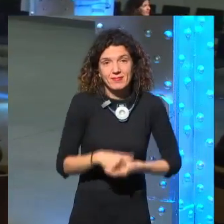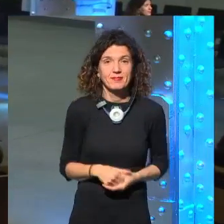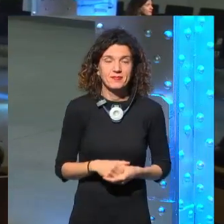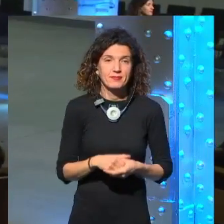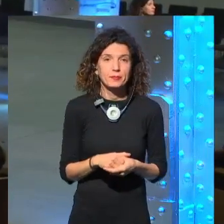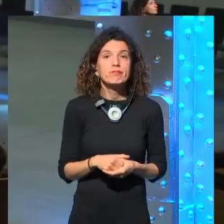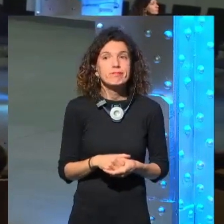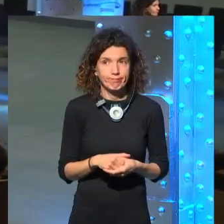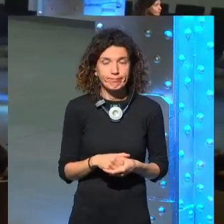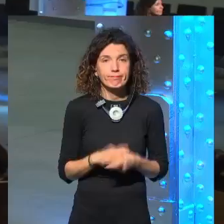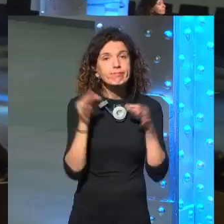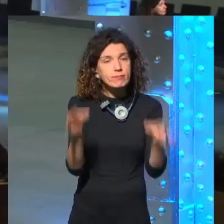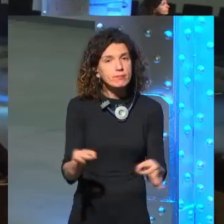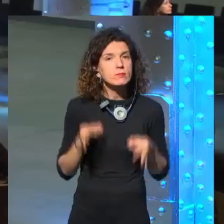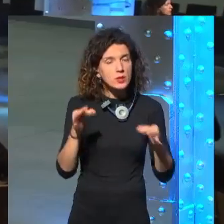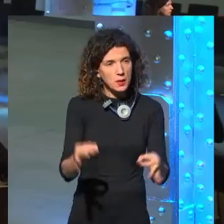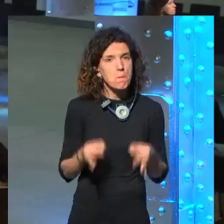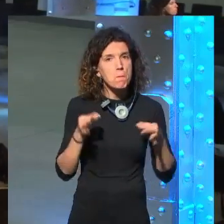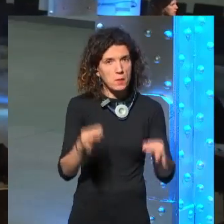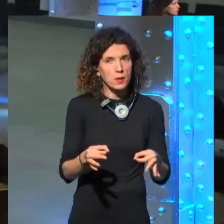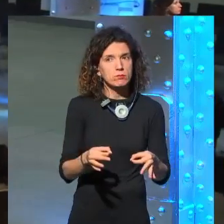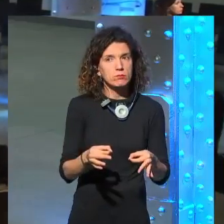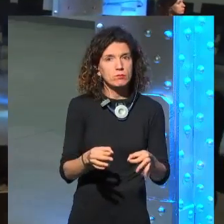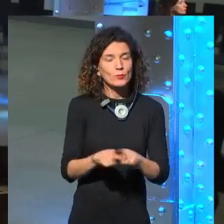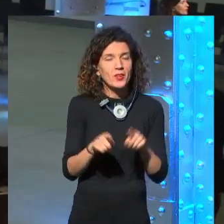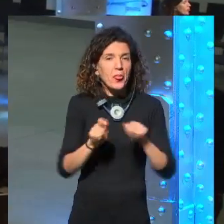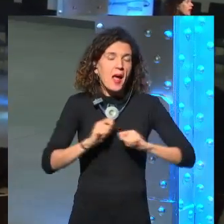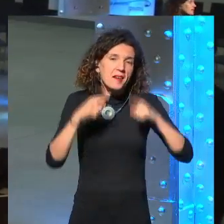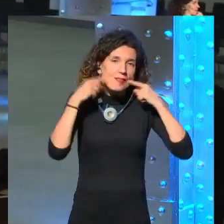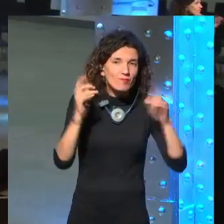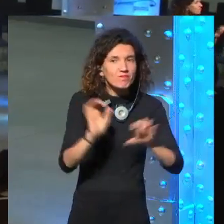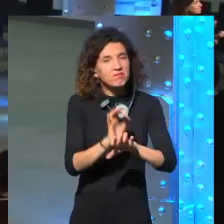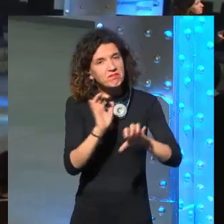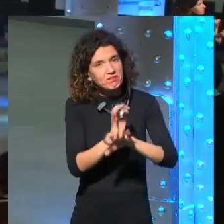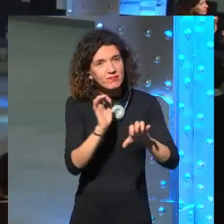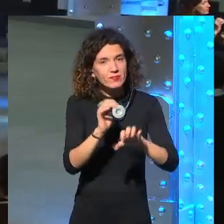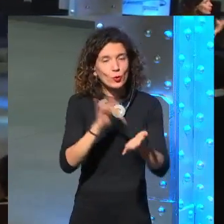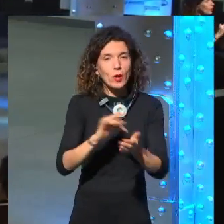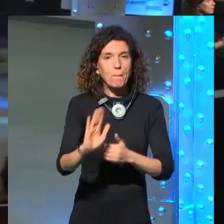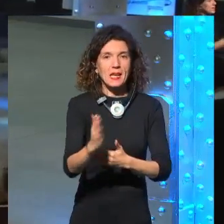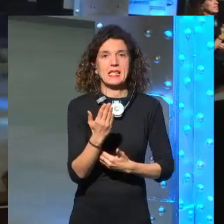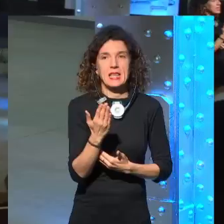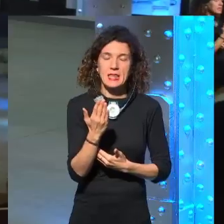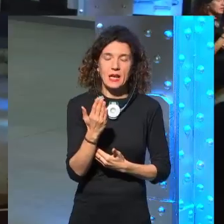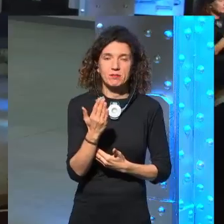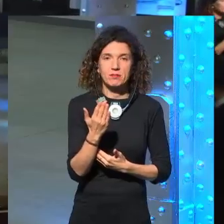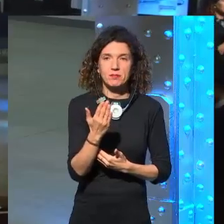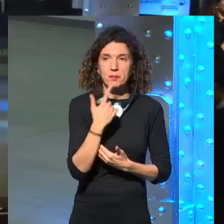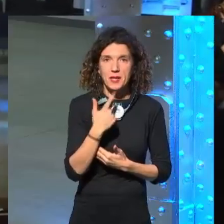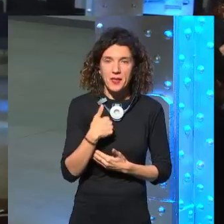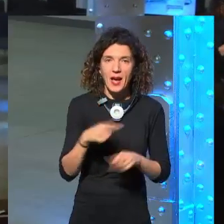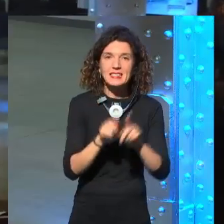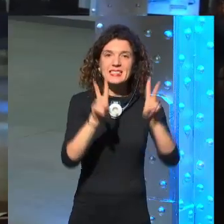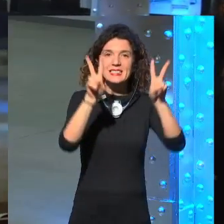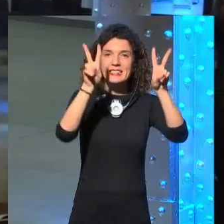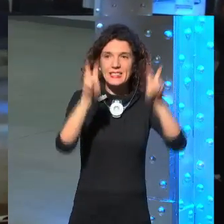Actually, it always makes me laugh a little bit when I get introduced and I get given this very grand title, the Professor